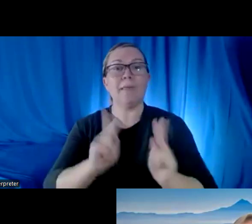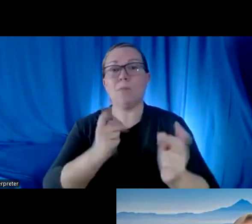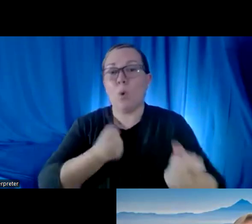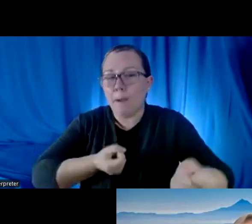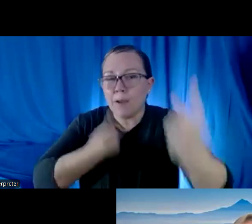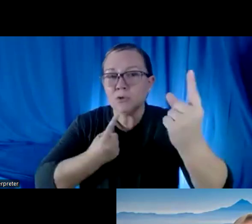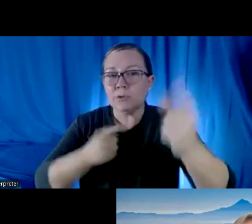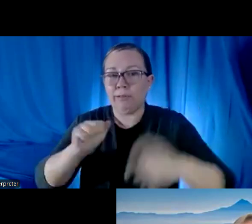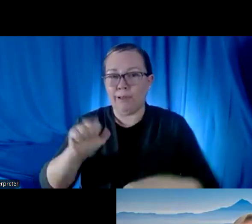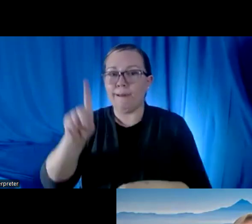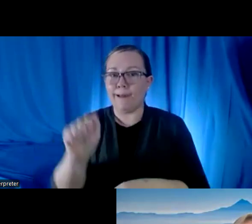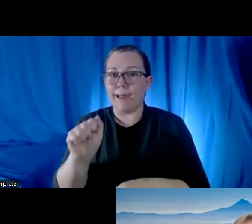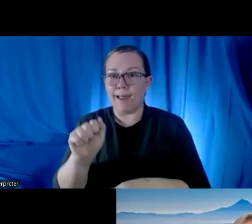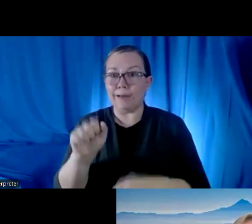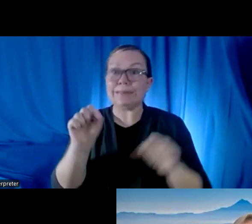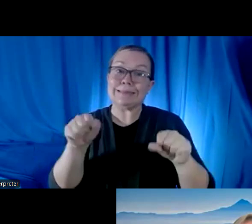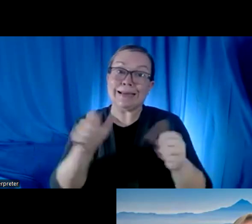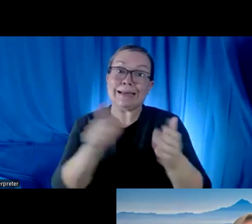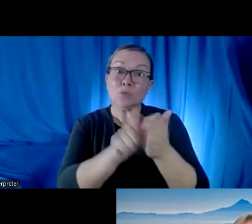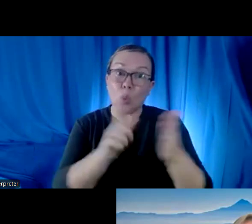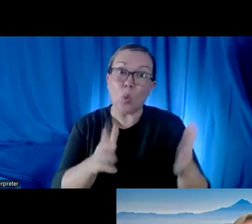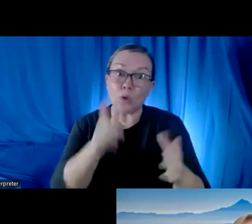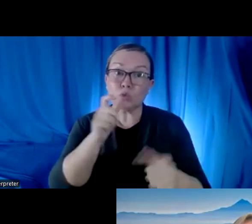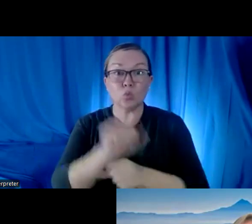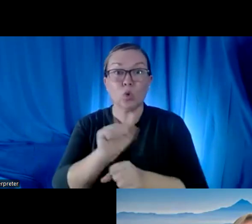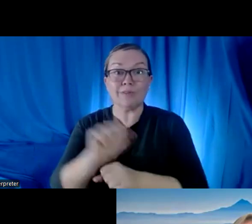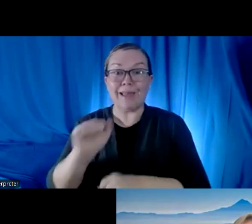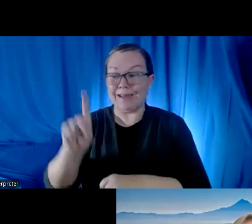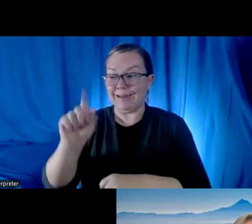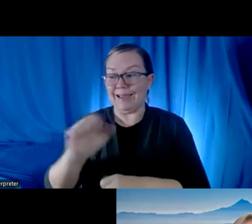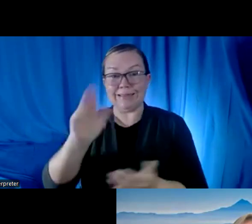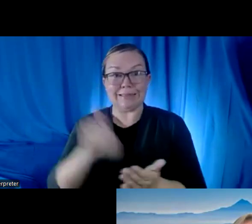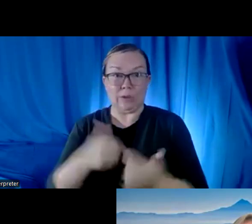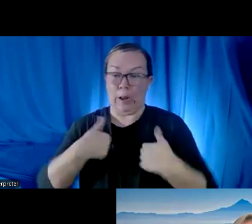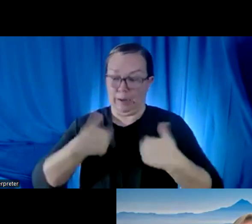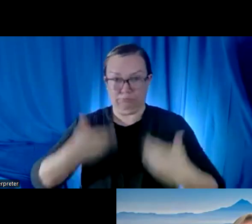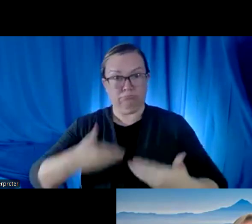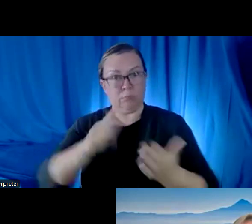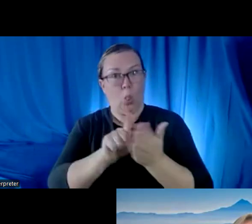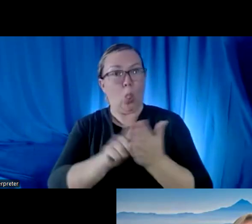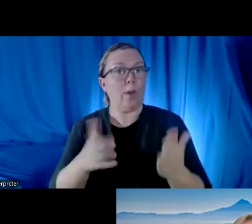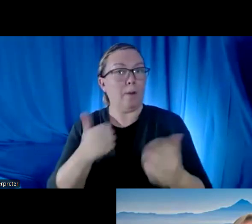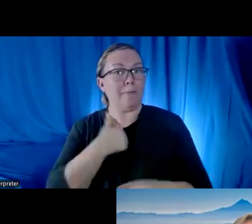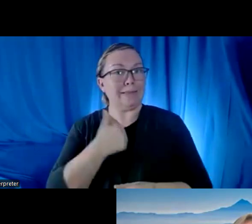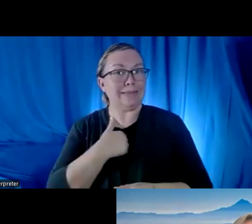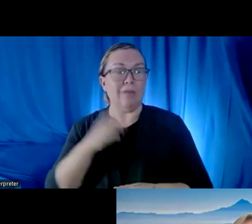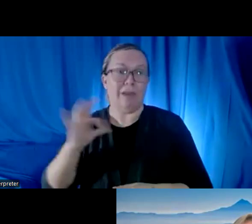ADA. And while there are lawyers that work for the ADA centers, I'm an attorney admitted in Florida. We don't